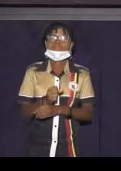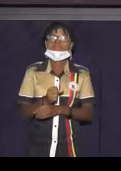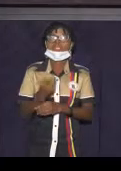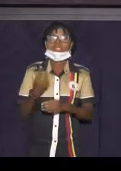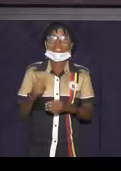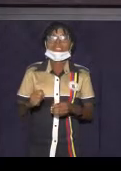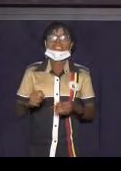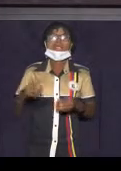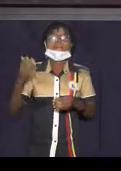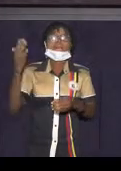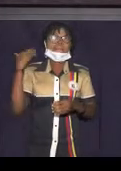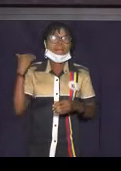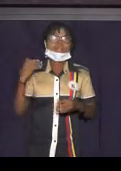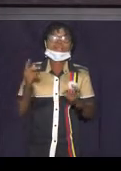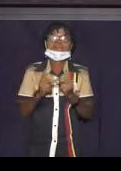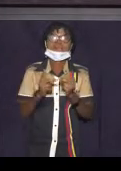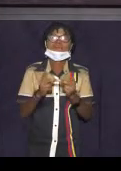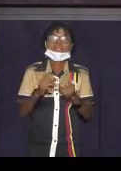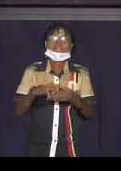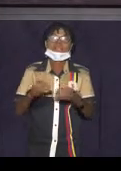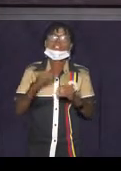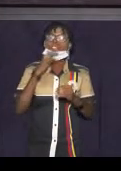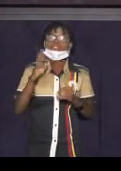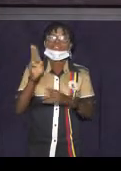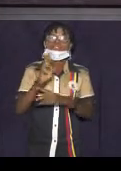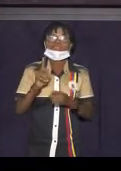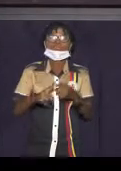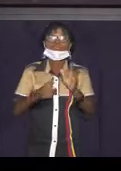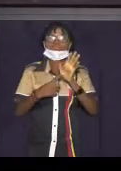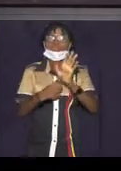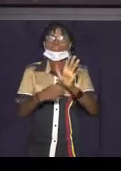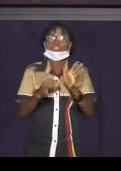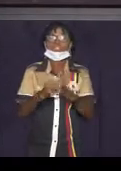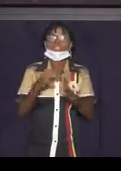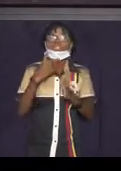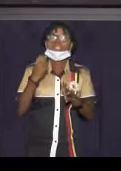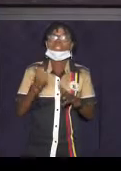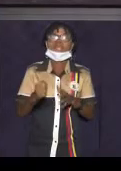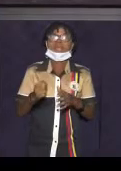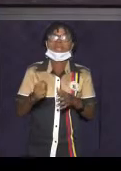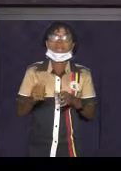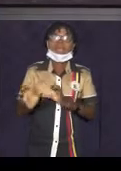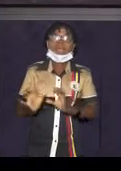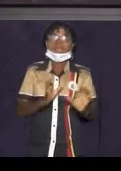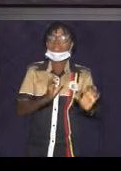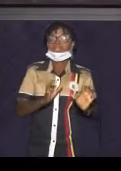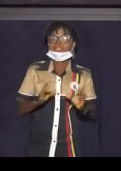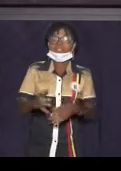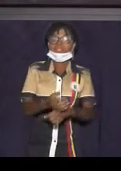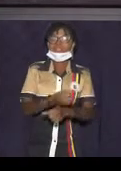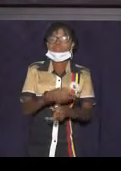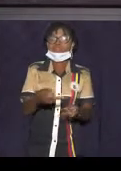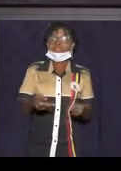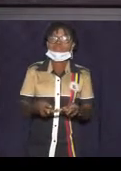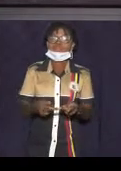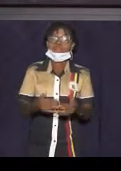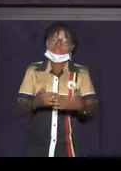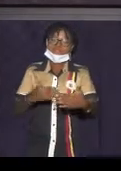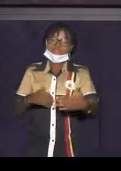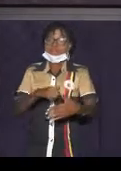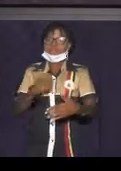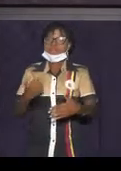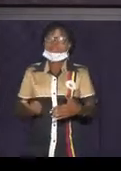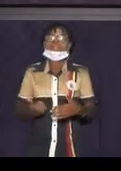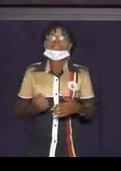The past perfect tense is used to show that an action took place before another in the past. I take